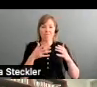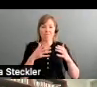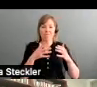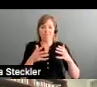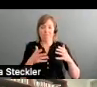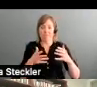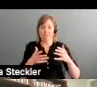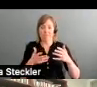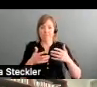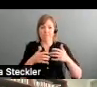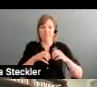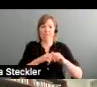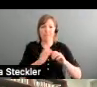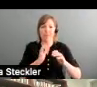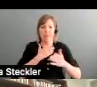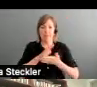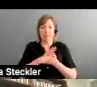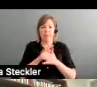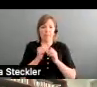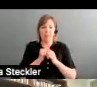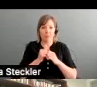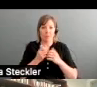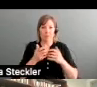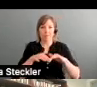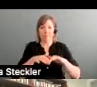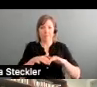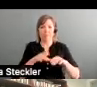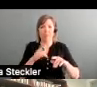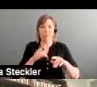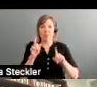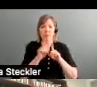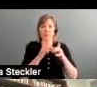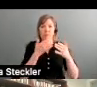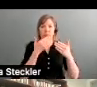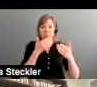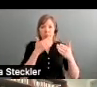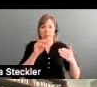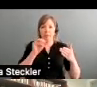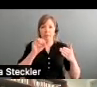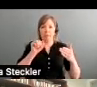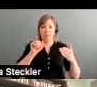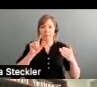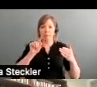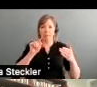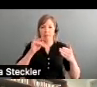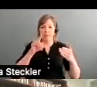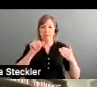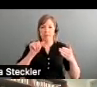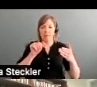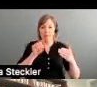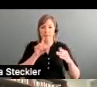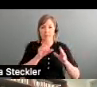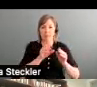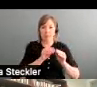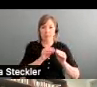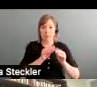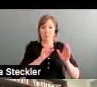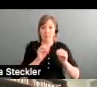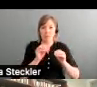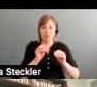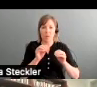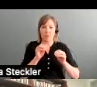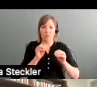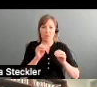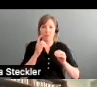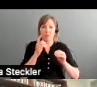our papers together. And I want to also thank Matilda and the conference organizers for